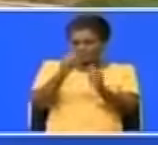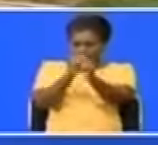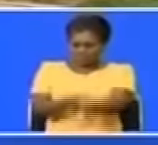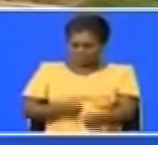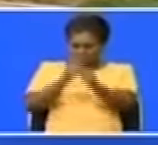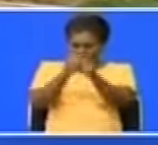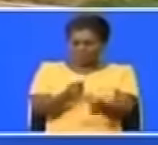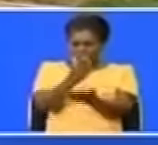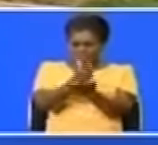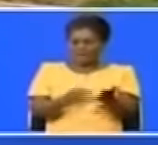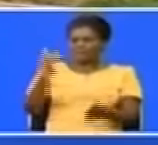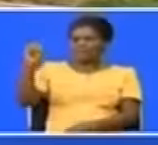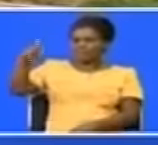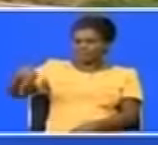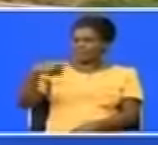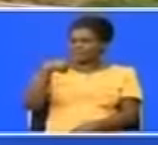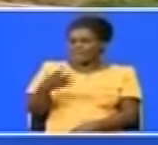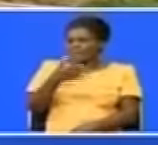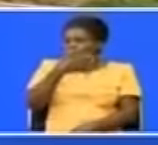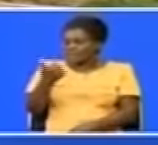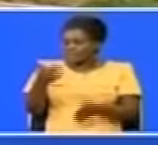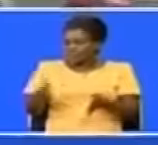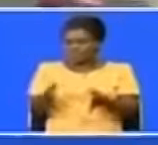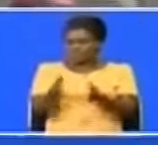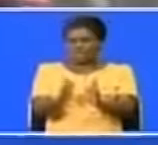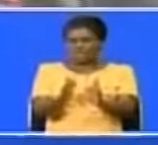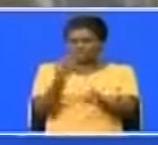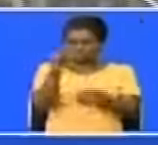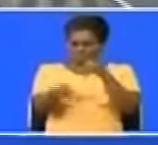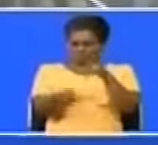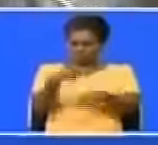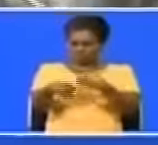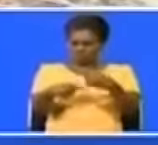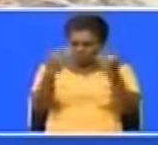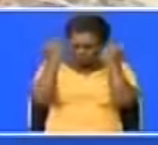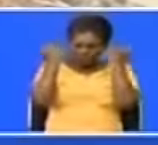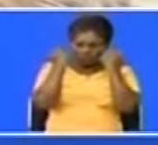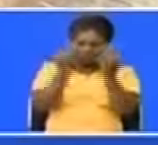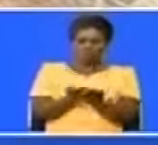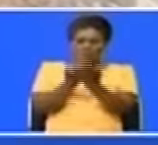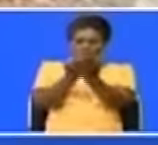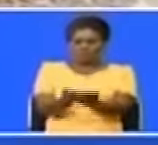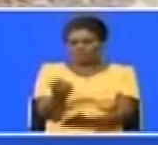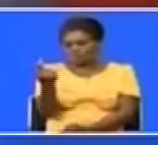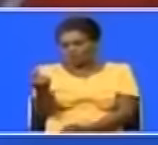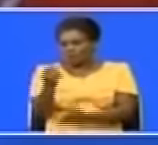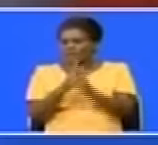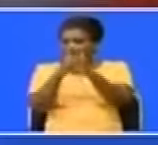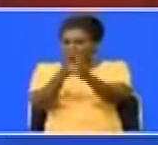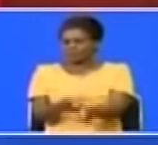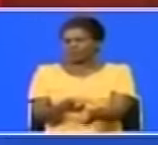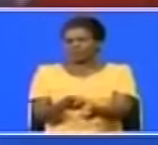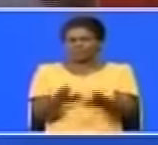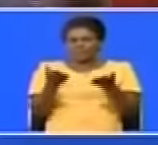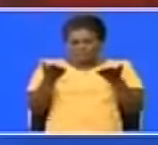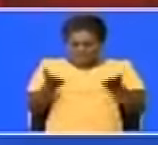report. Some lawmakers argue the best approach for Washiali to prosecute his case would have been through tabling a minority report.